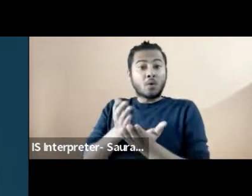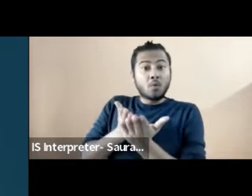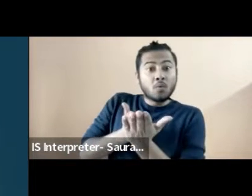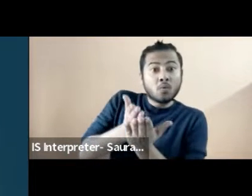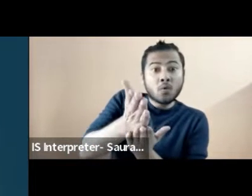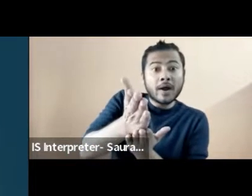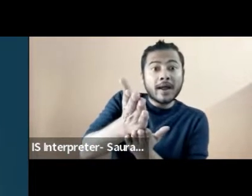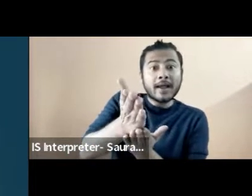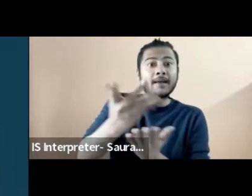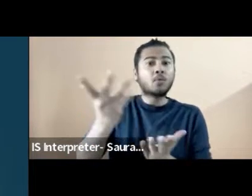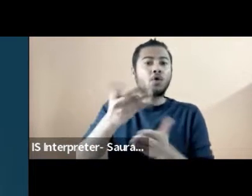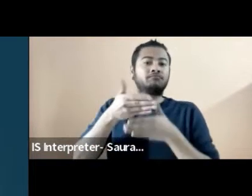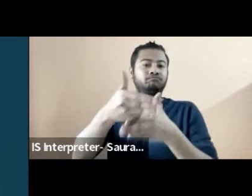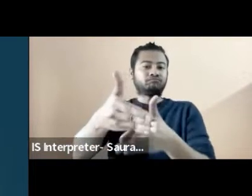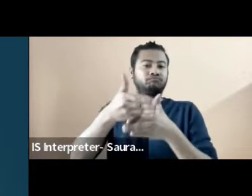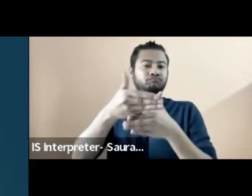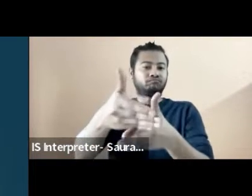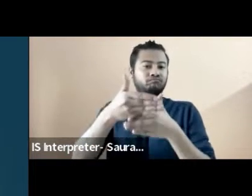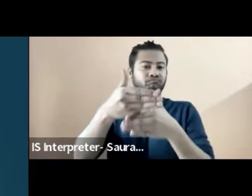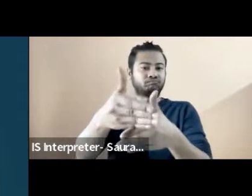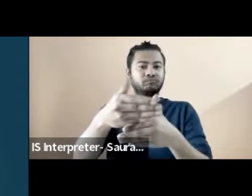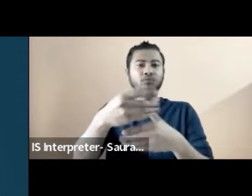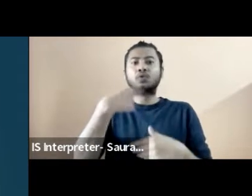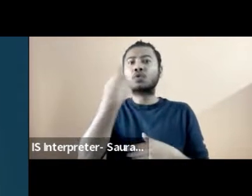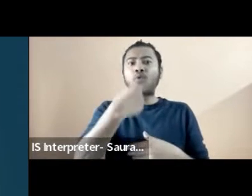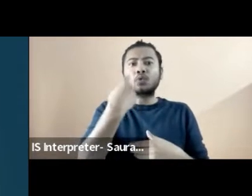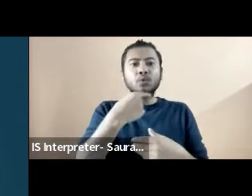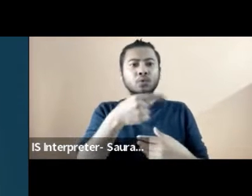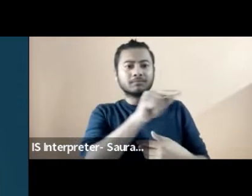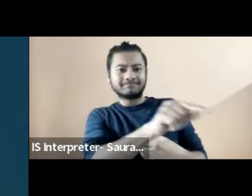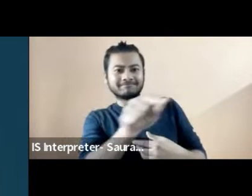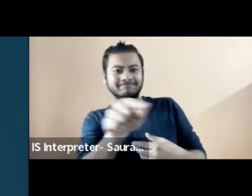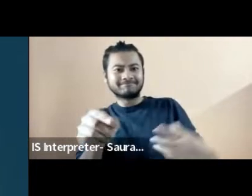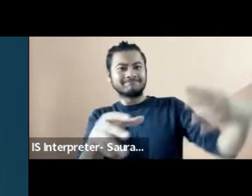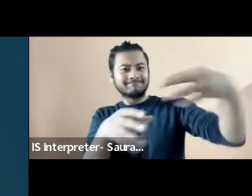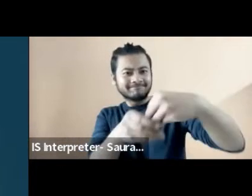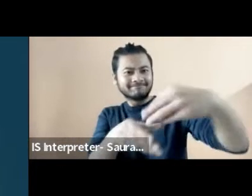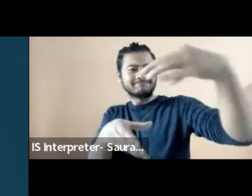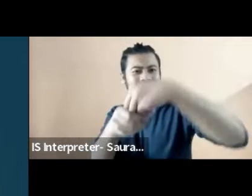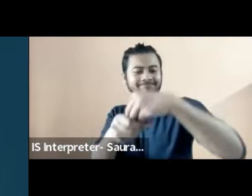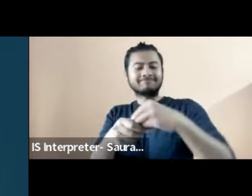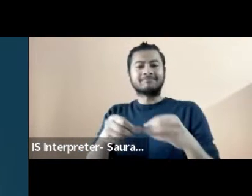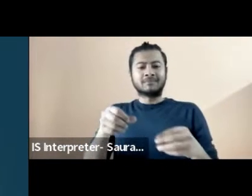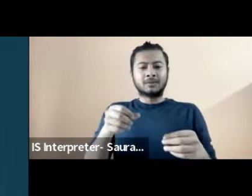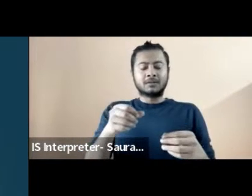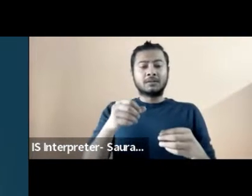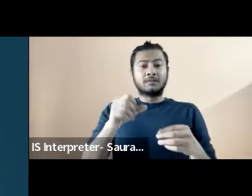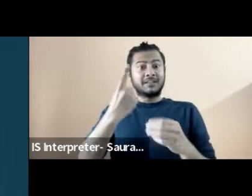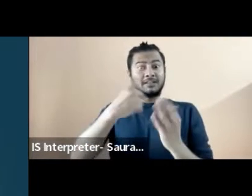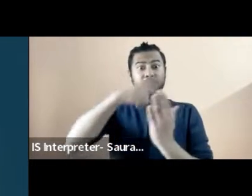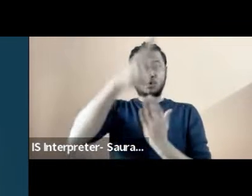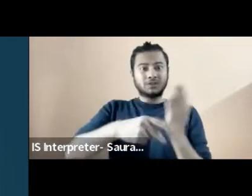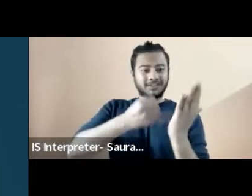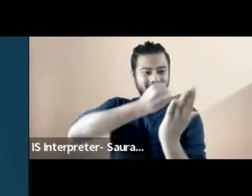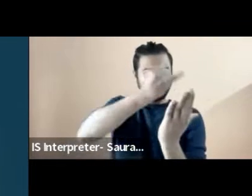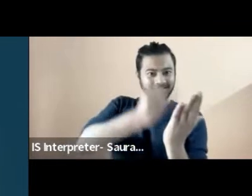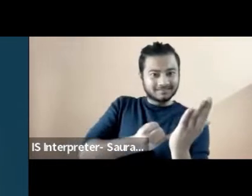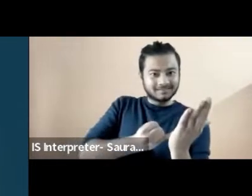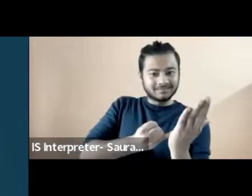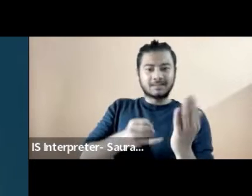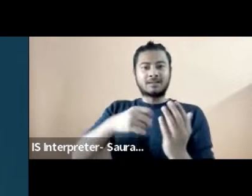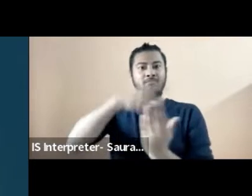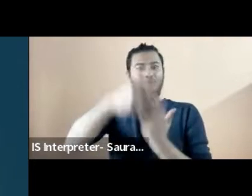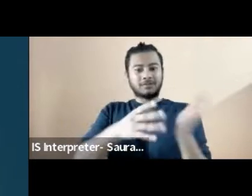hear directly from the actors who had participated in design, implementation, and development of these frameworks